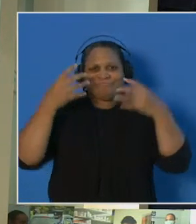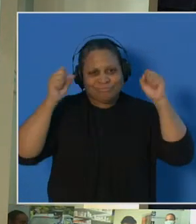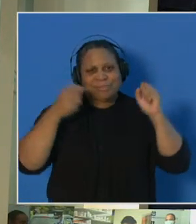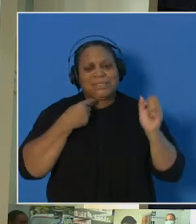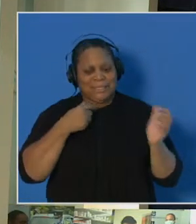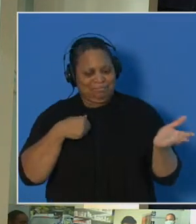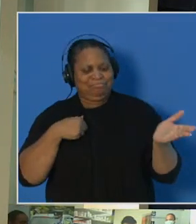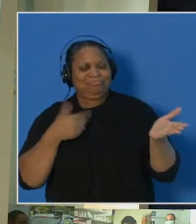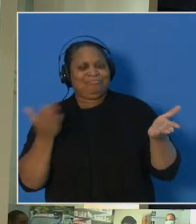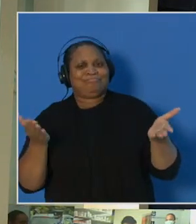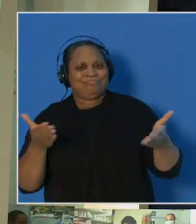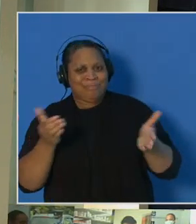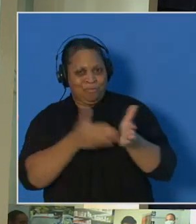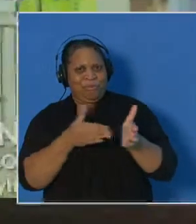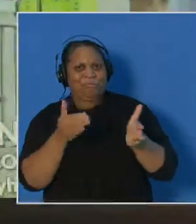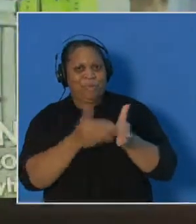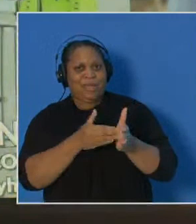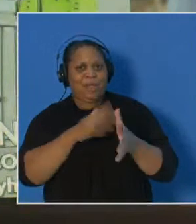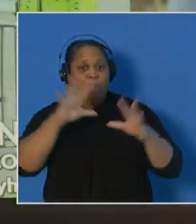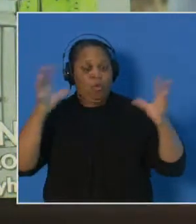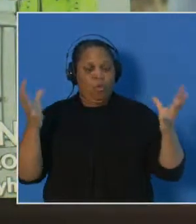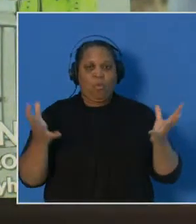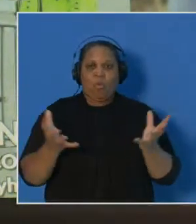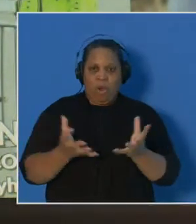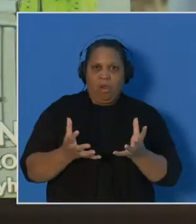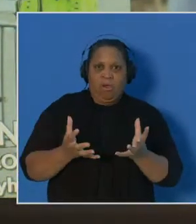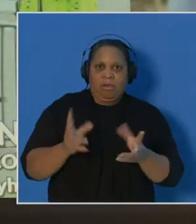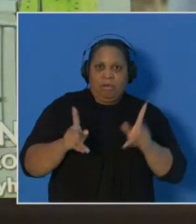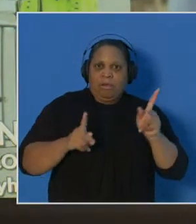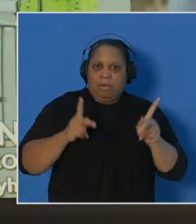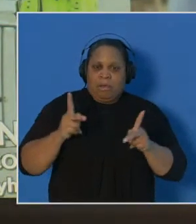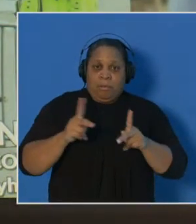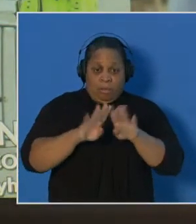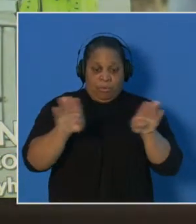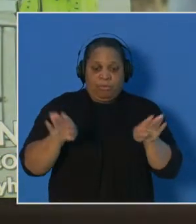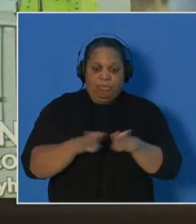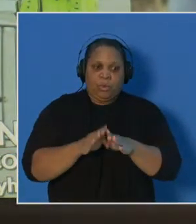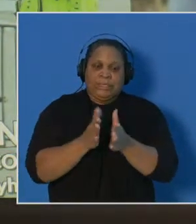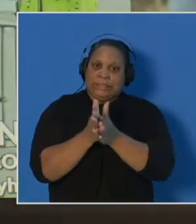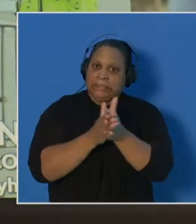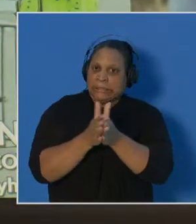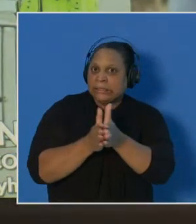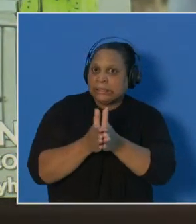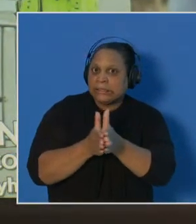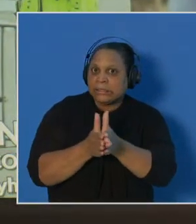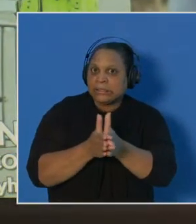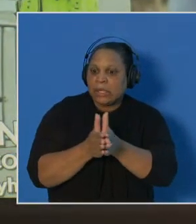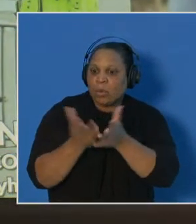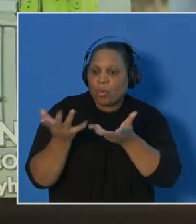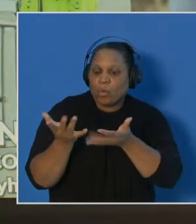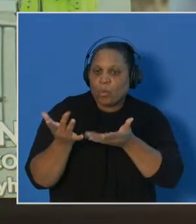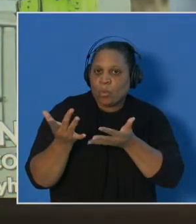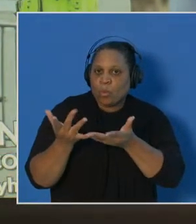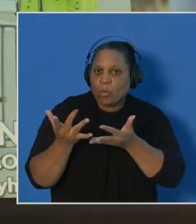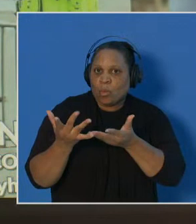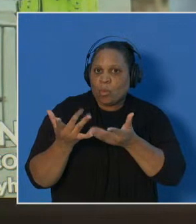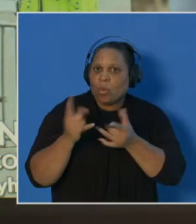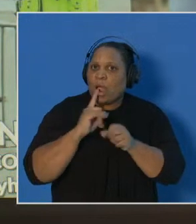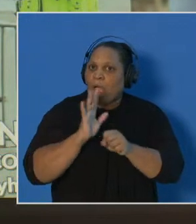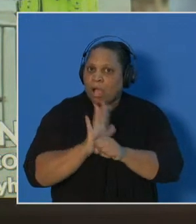repeat, as the world and as our people in Bermuda have been eagerly waiting the confirmation